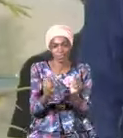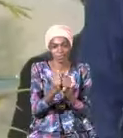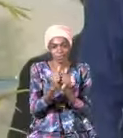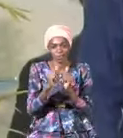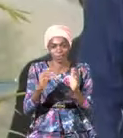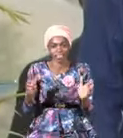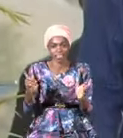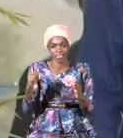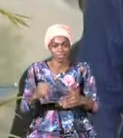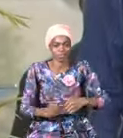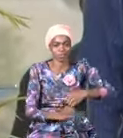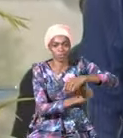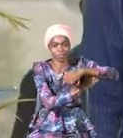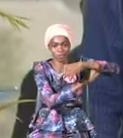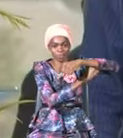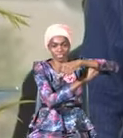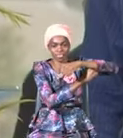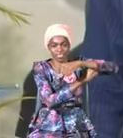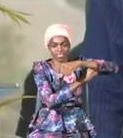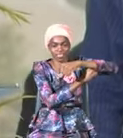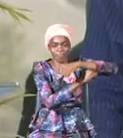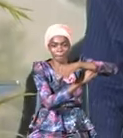support, the backing,